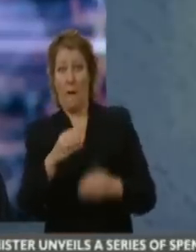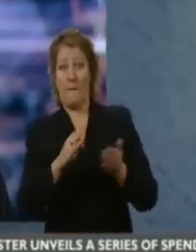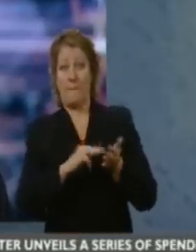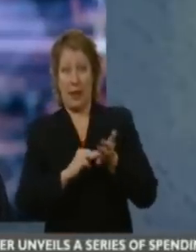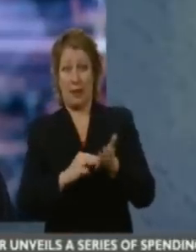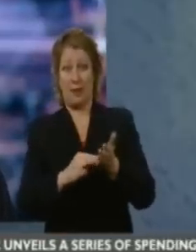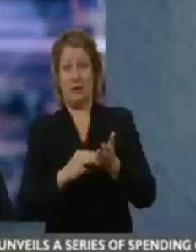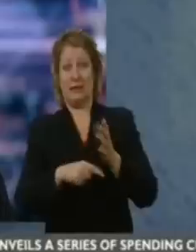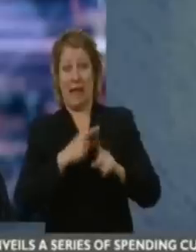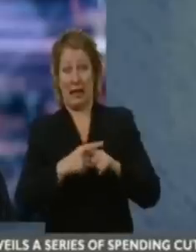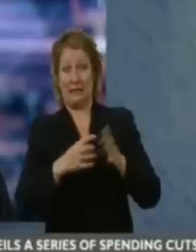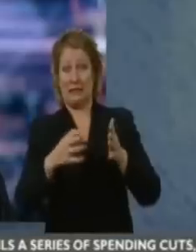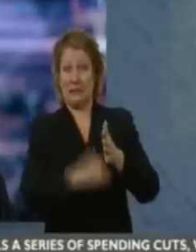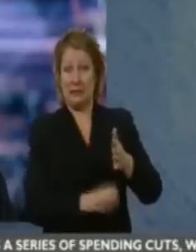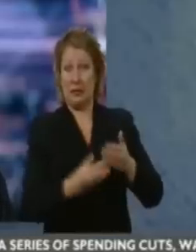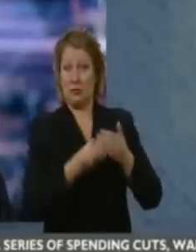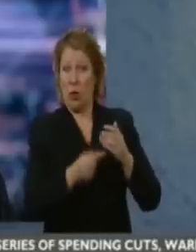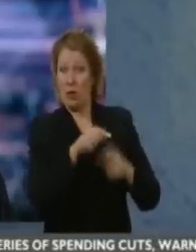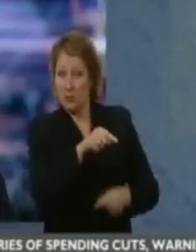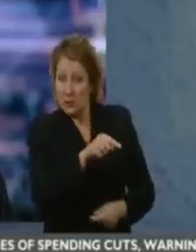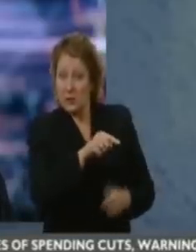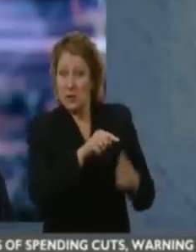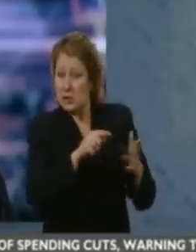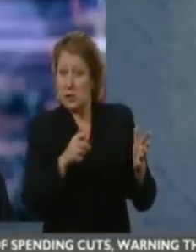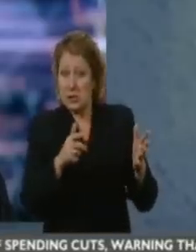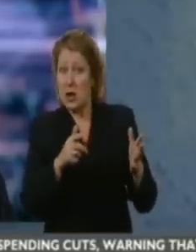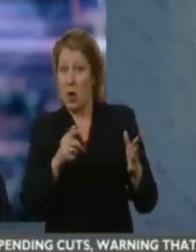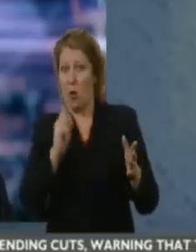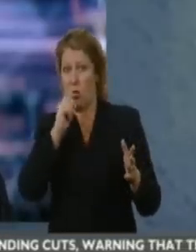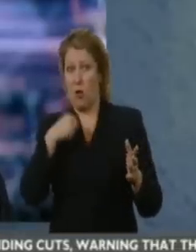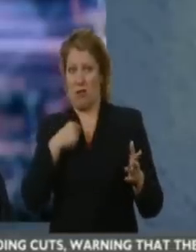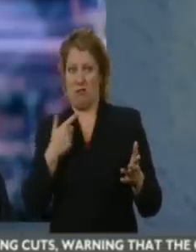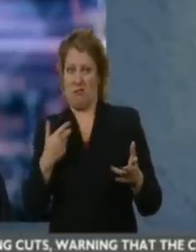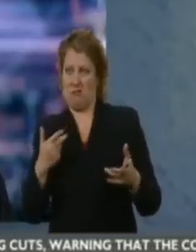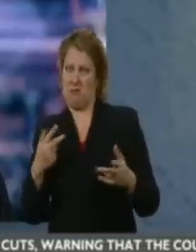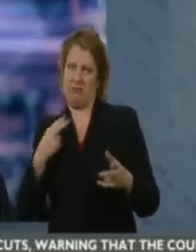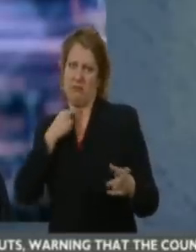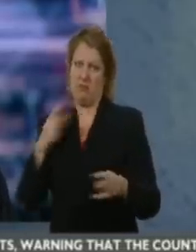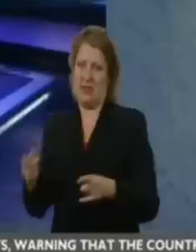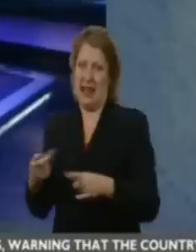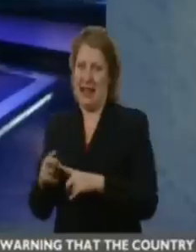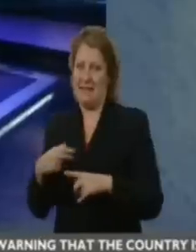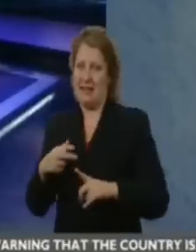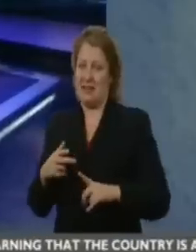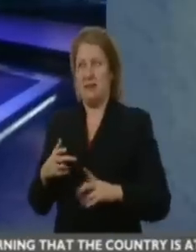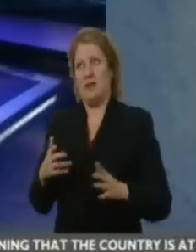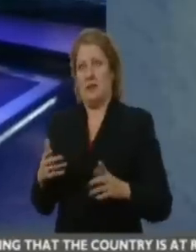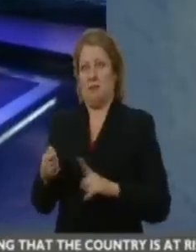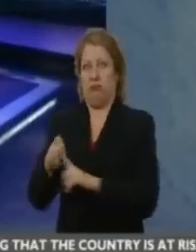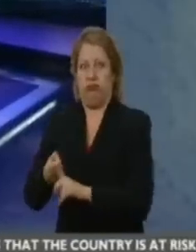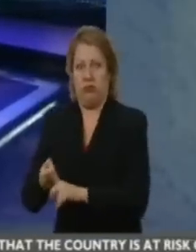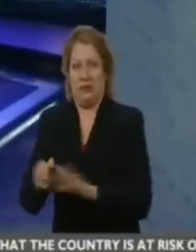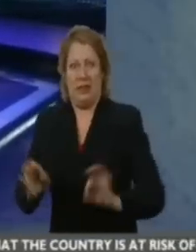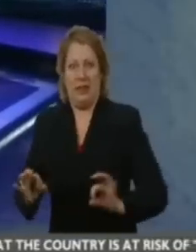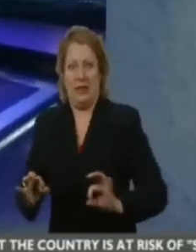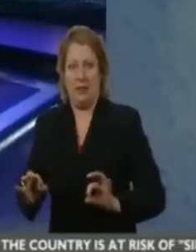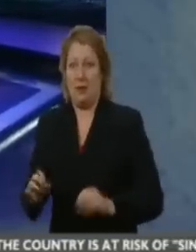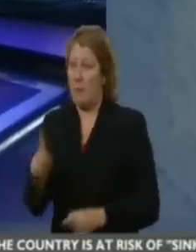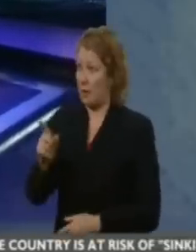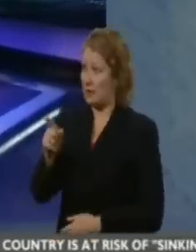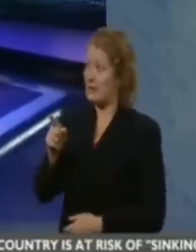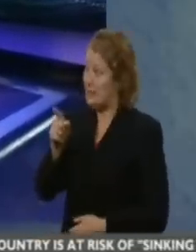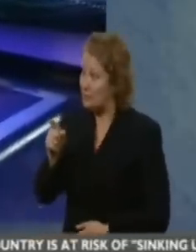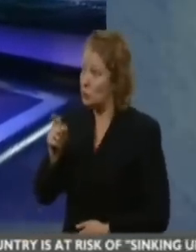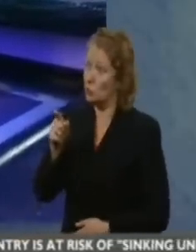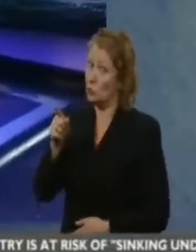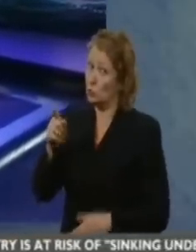companies, then I would have been letting him down if I hadn't pushed it as hard as he was pushing it. The question is, did you want to push it harder than he did? The